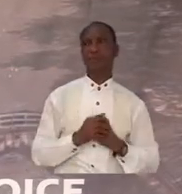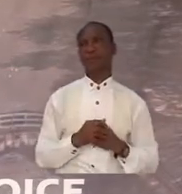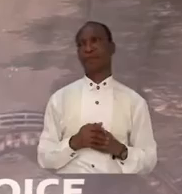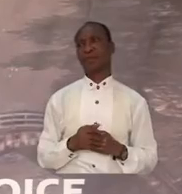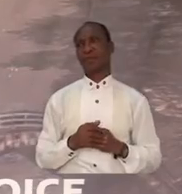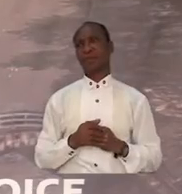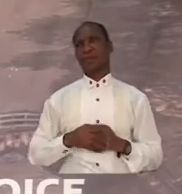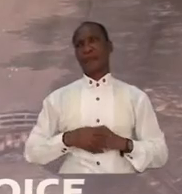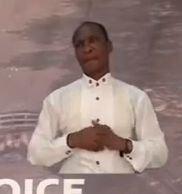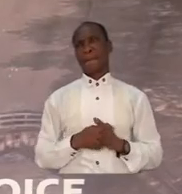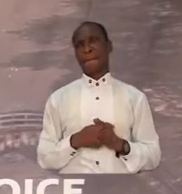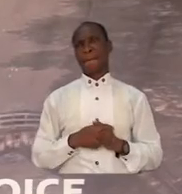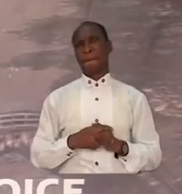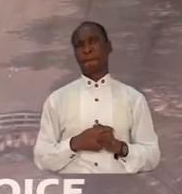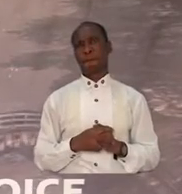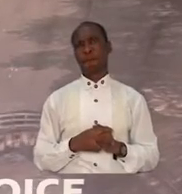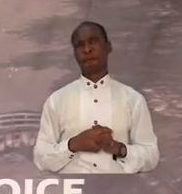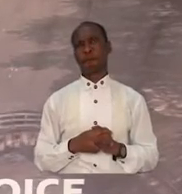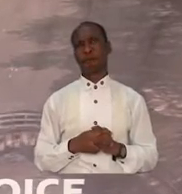a